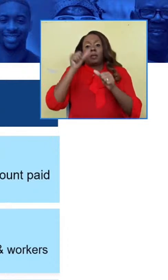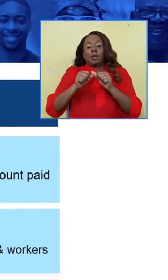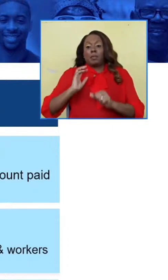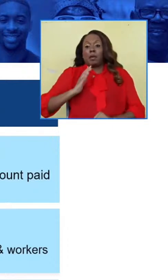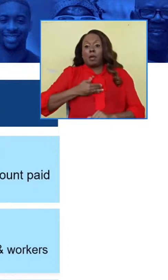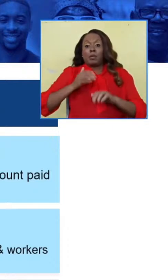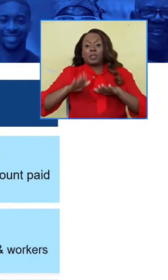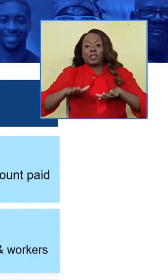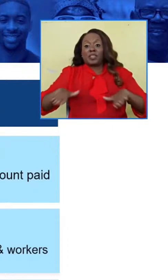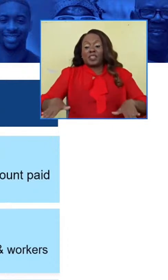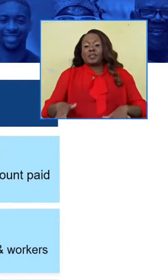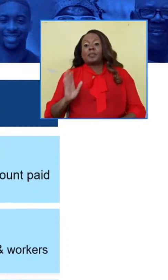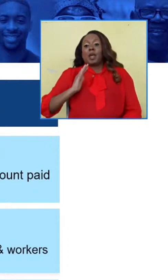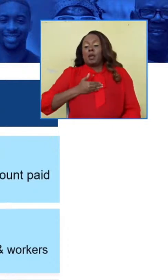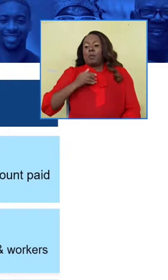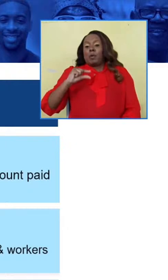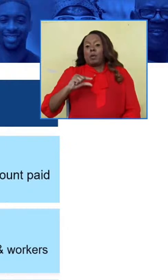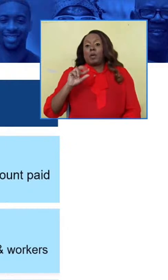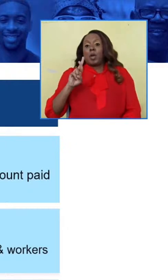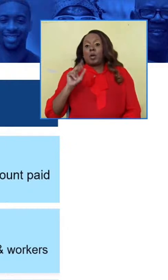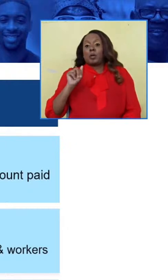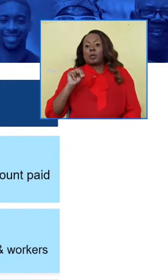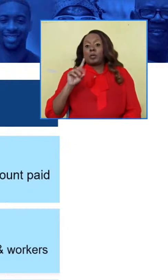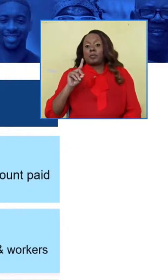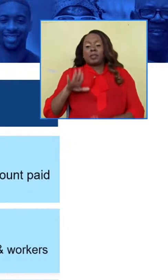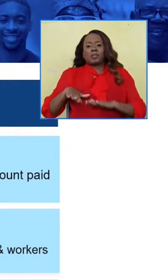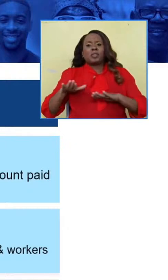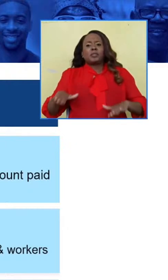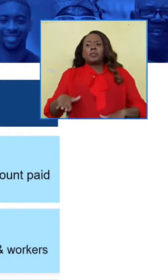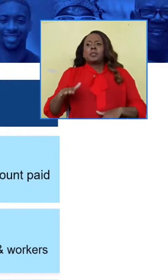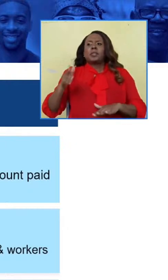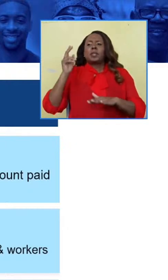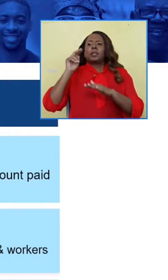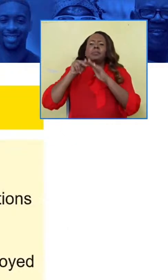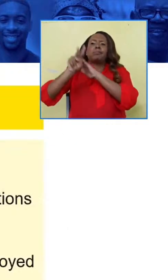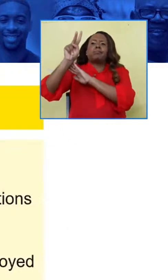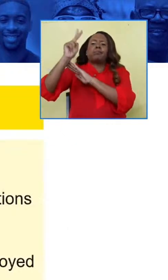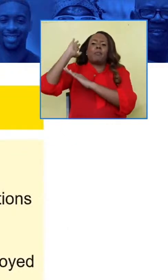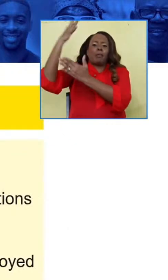and grandchildren who are going to expect to get this pension that's been promised to them.